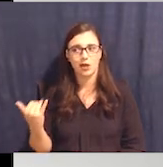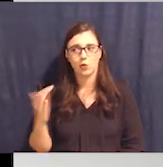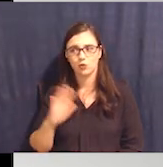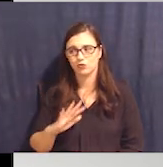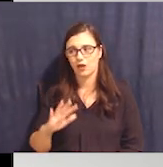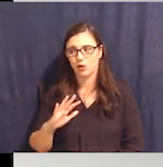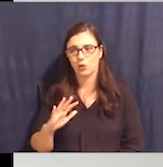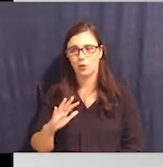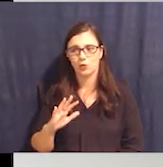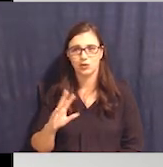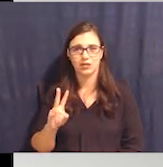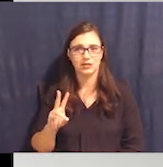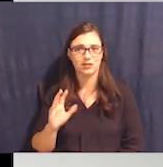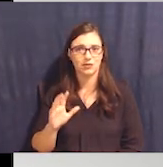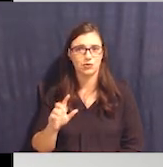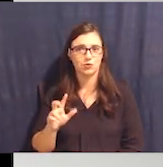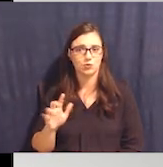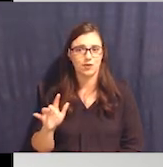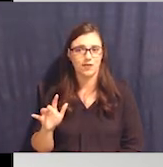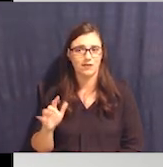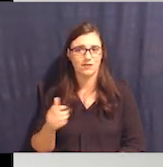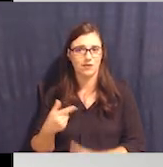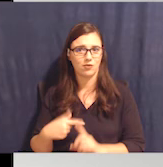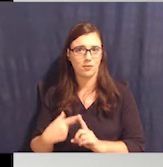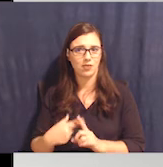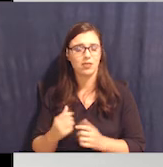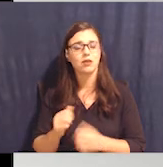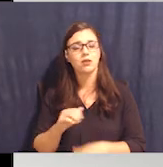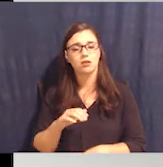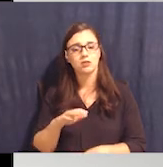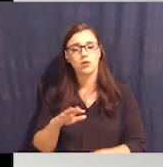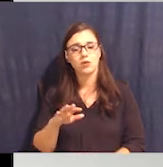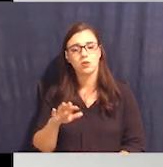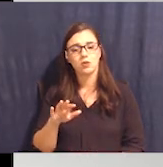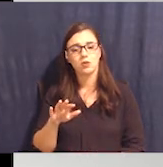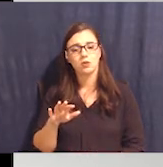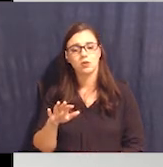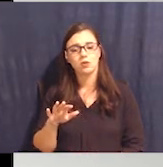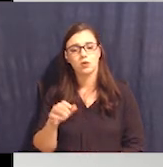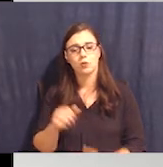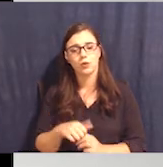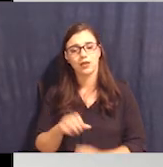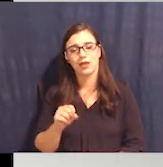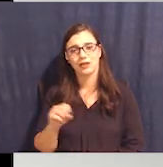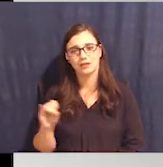SSI is now around, I think, it's $725 a month. Now, with SSI,